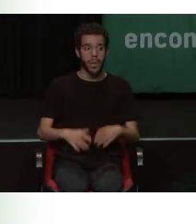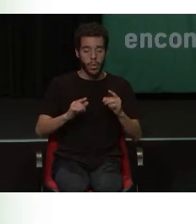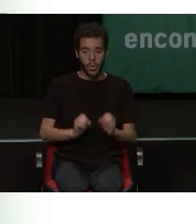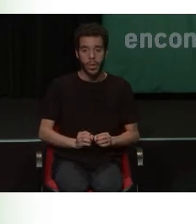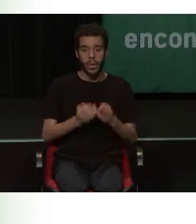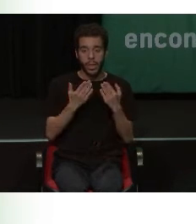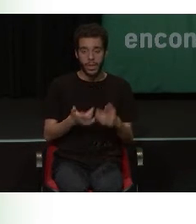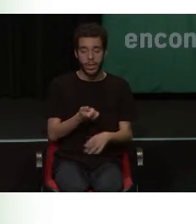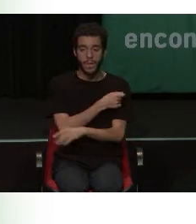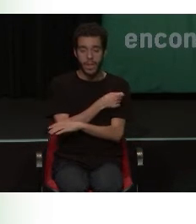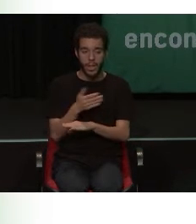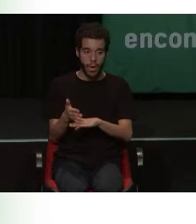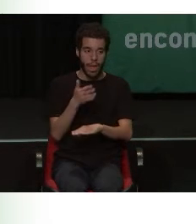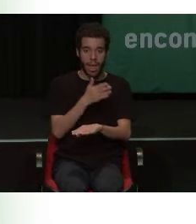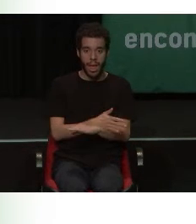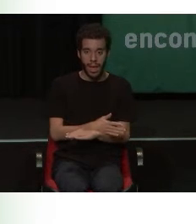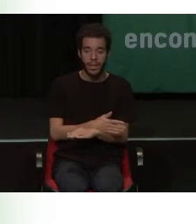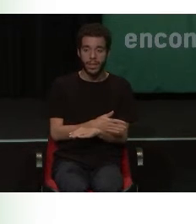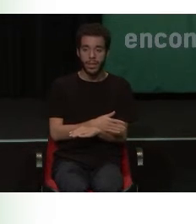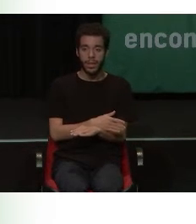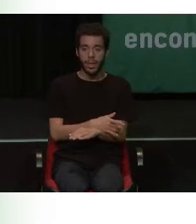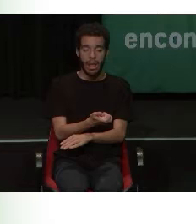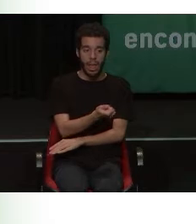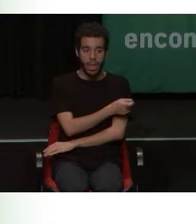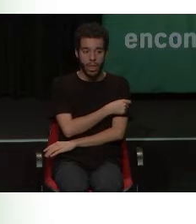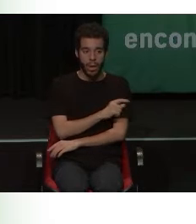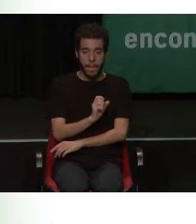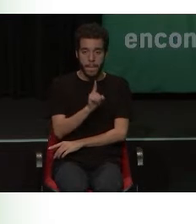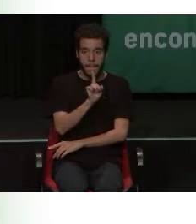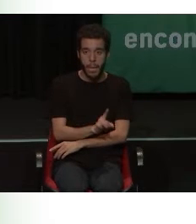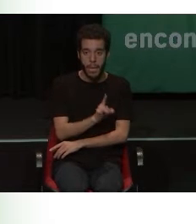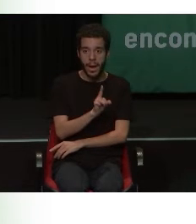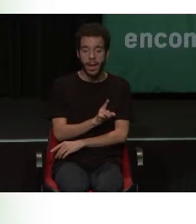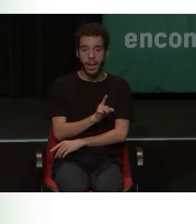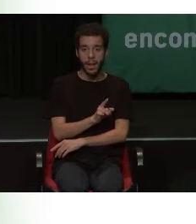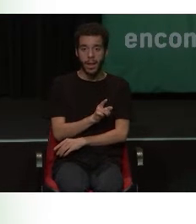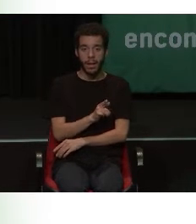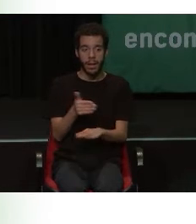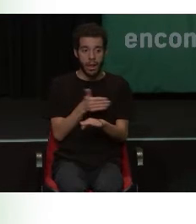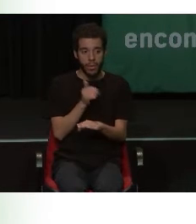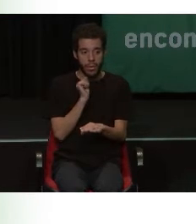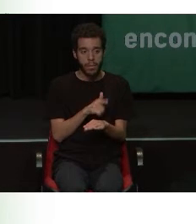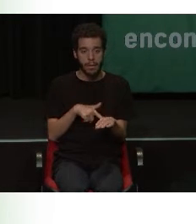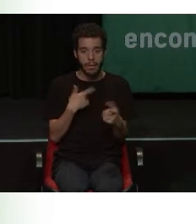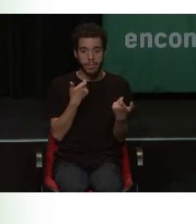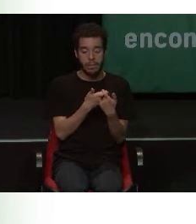before the vaccination, at every single dose, and at specific time point. I will develop